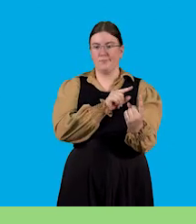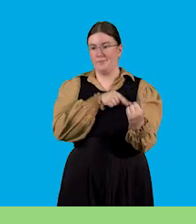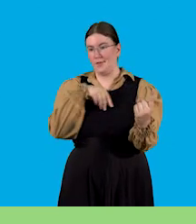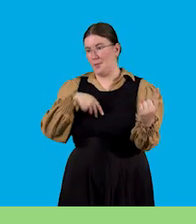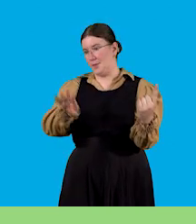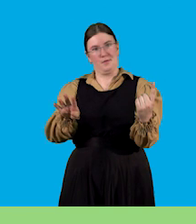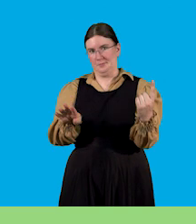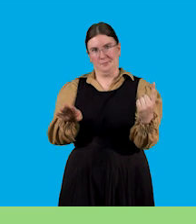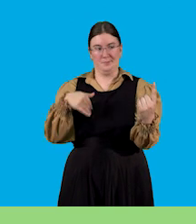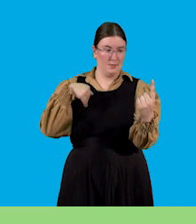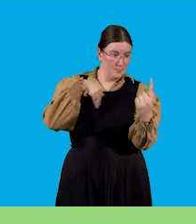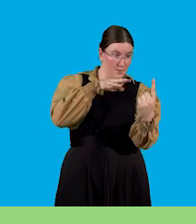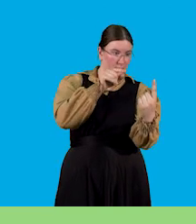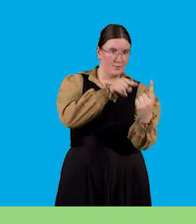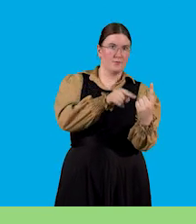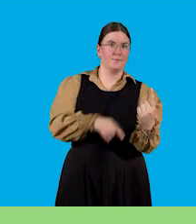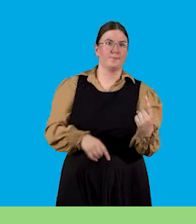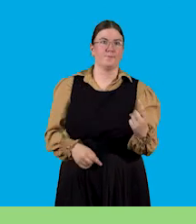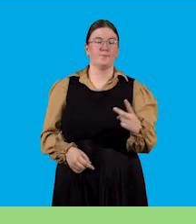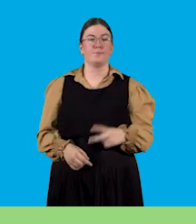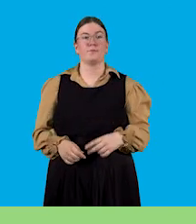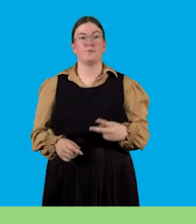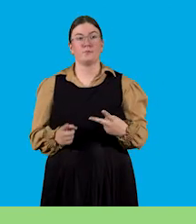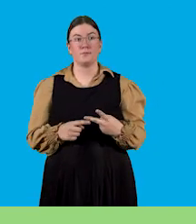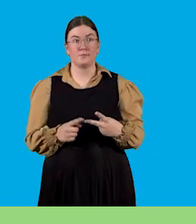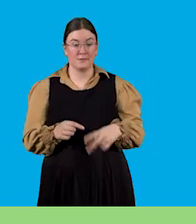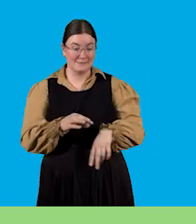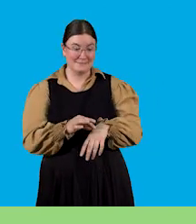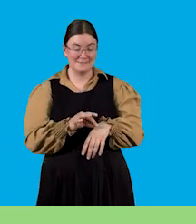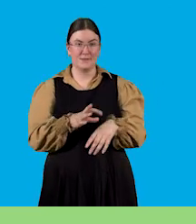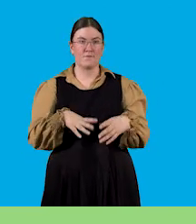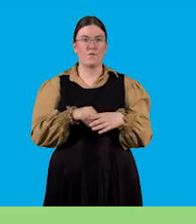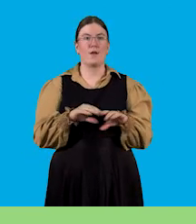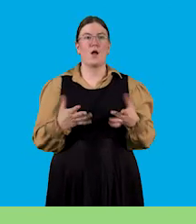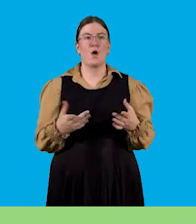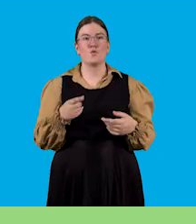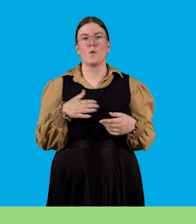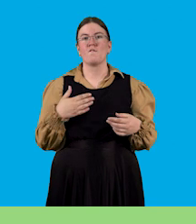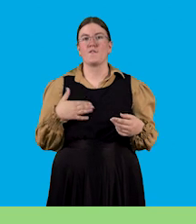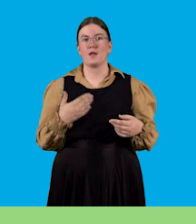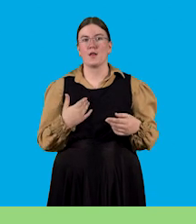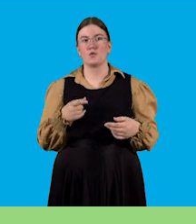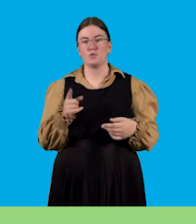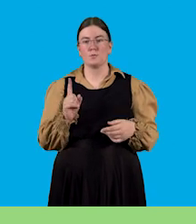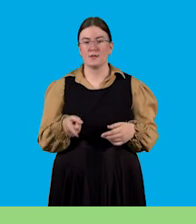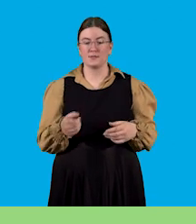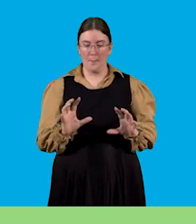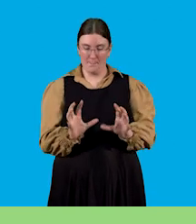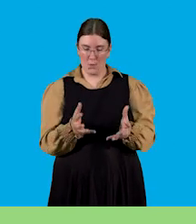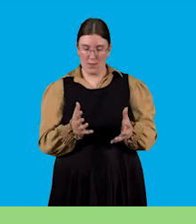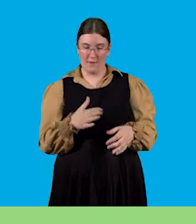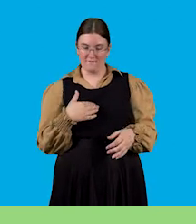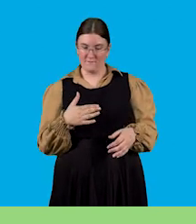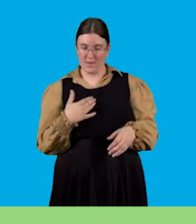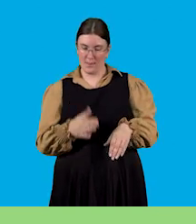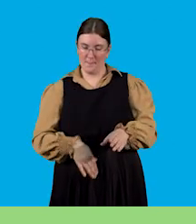And in this instance, the skin is involved in the process of feeling. You need to feel the